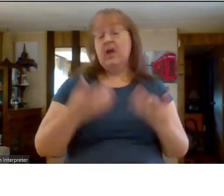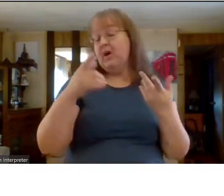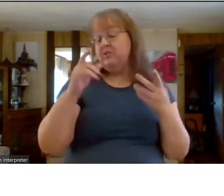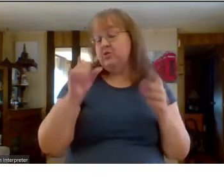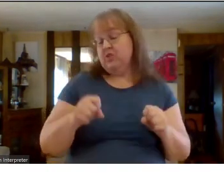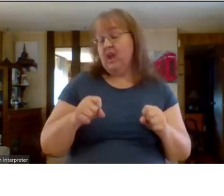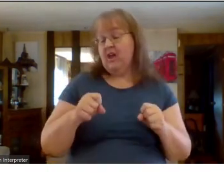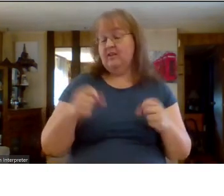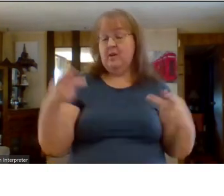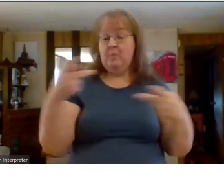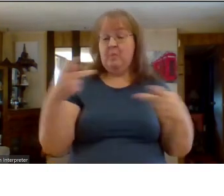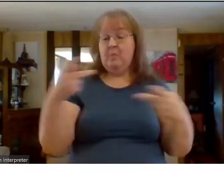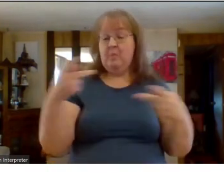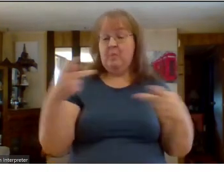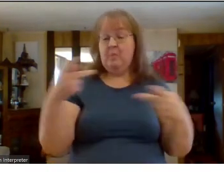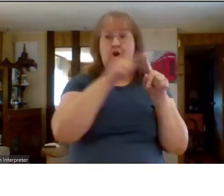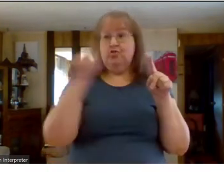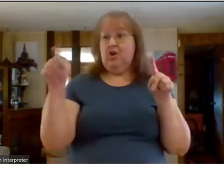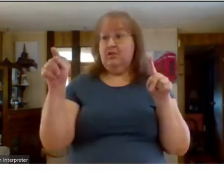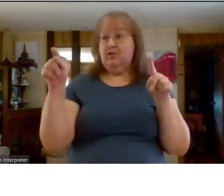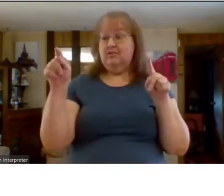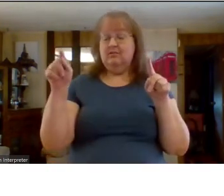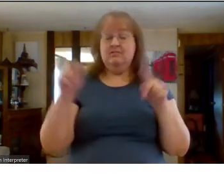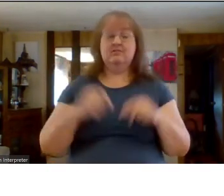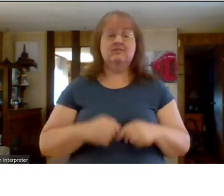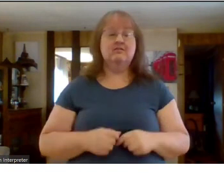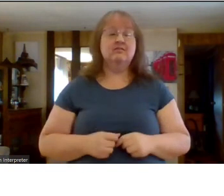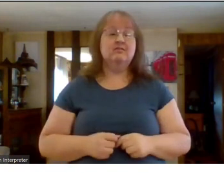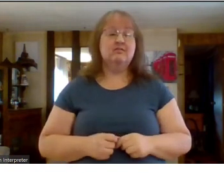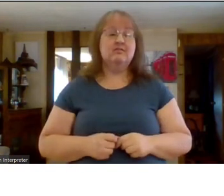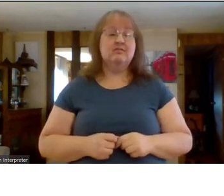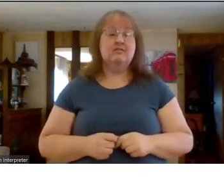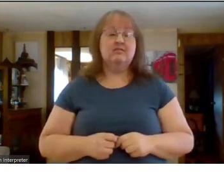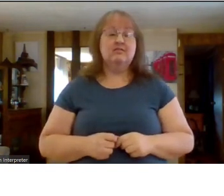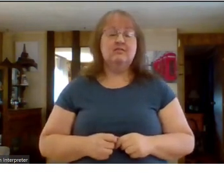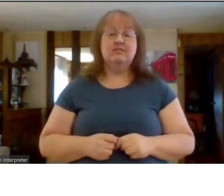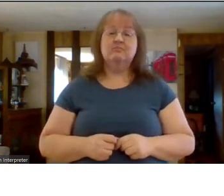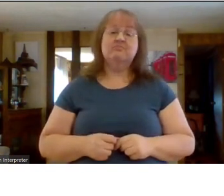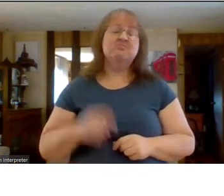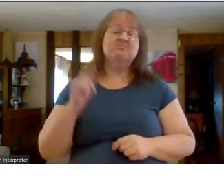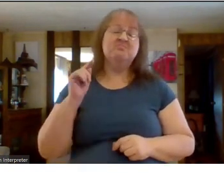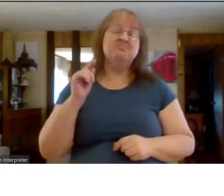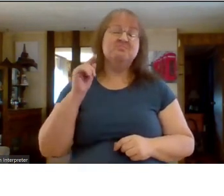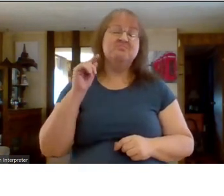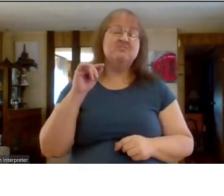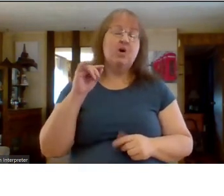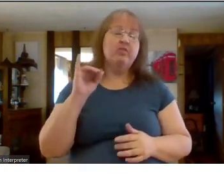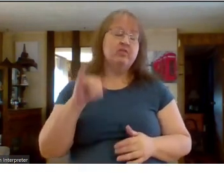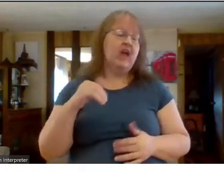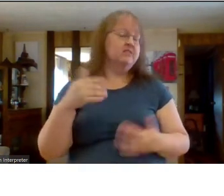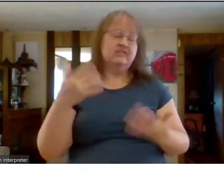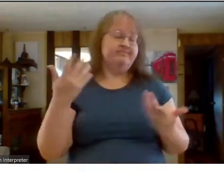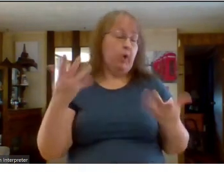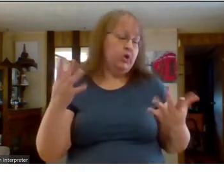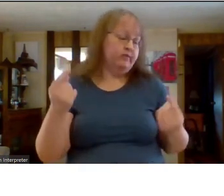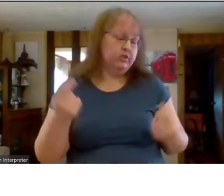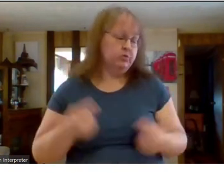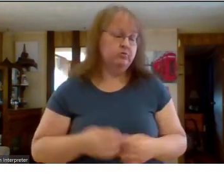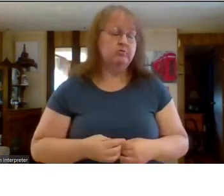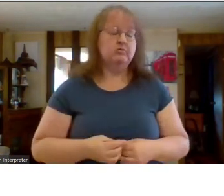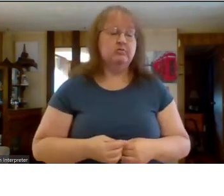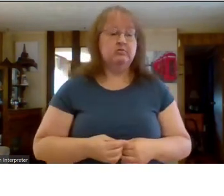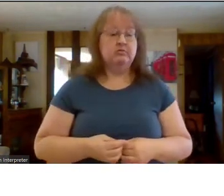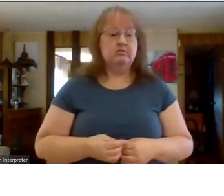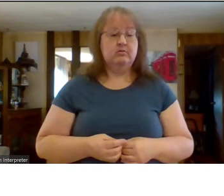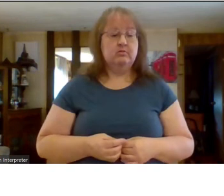unless you can directly see that you can multiply across, which you can. Okay, and in this case, if you can multiply across,